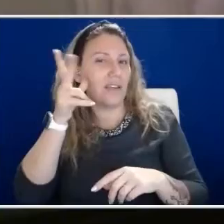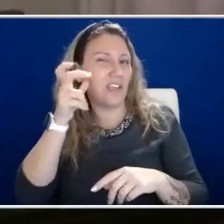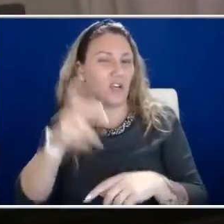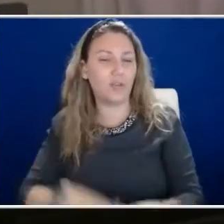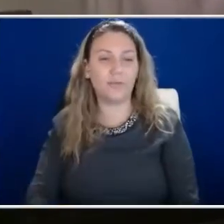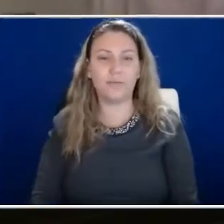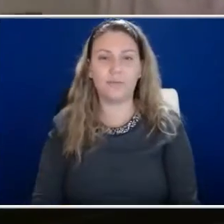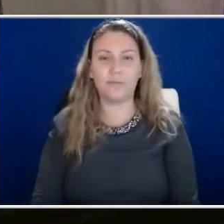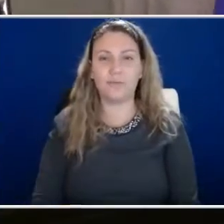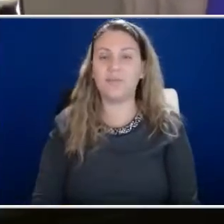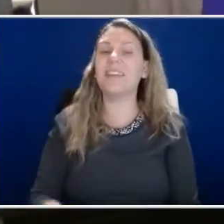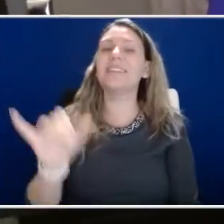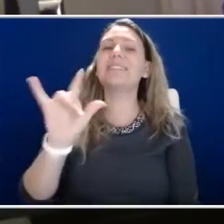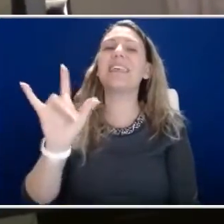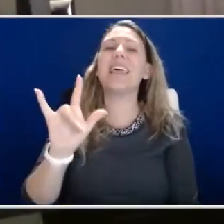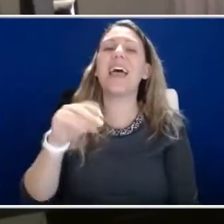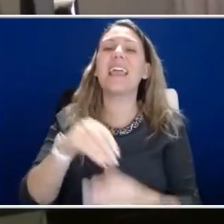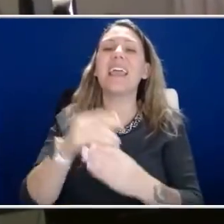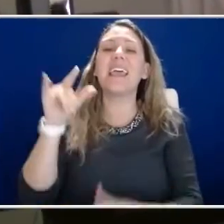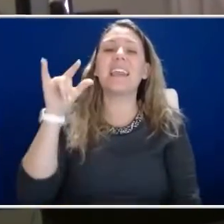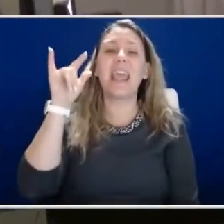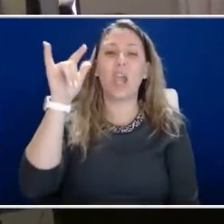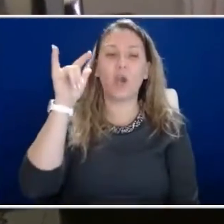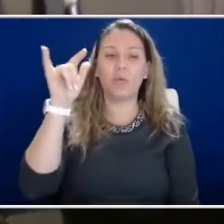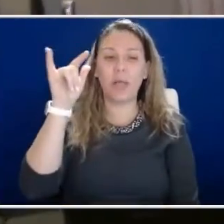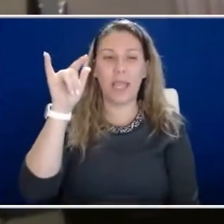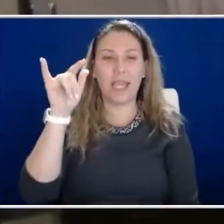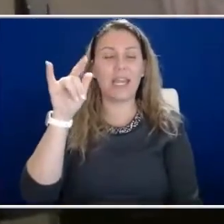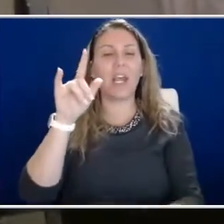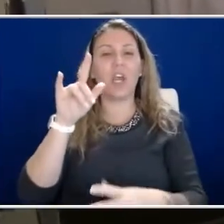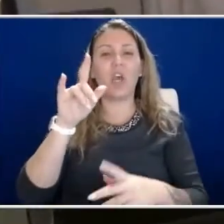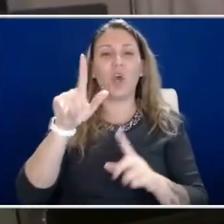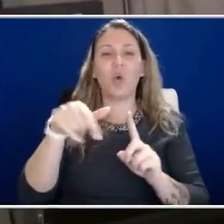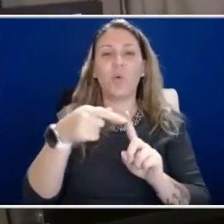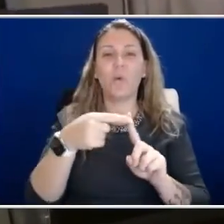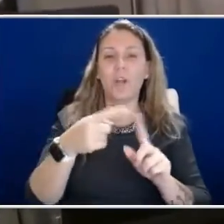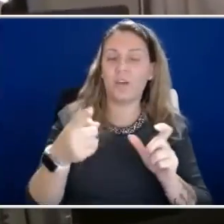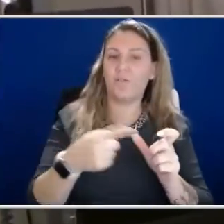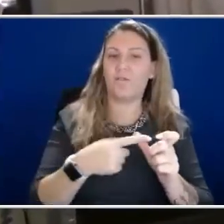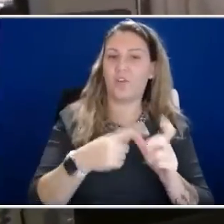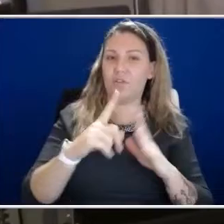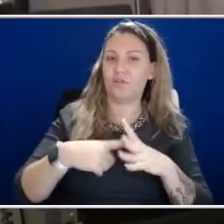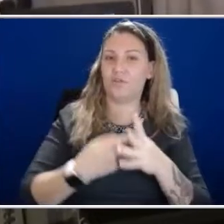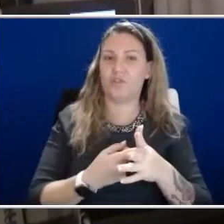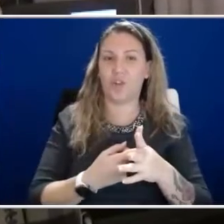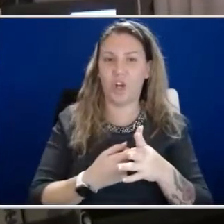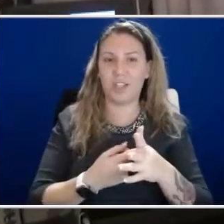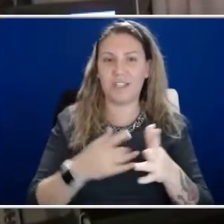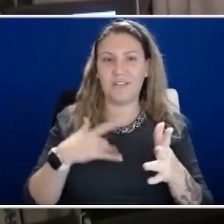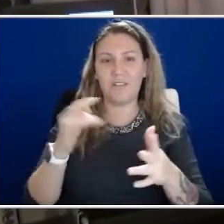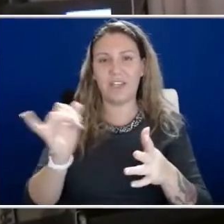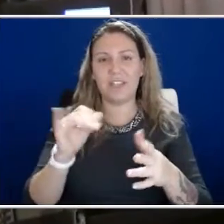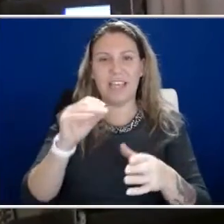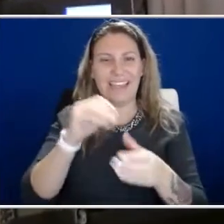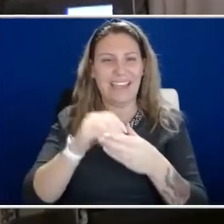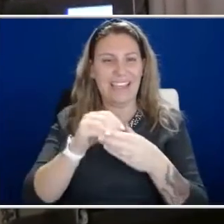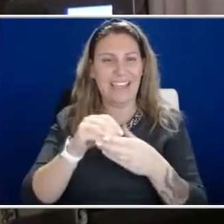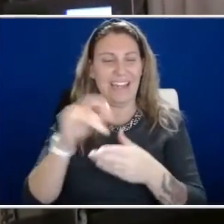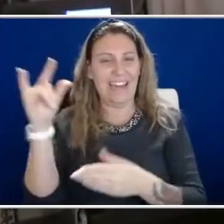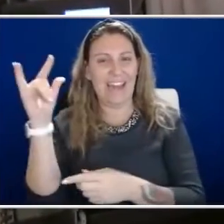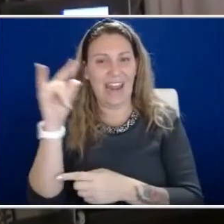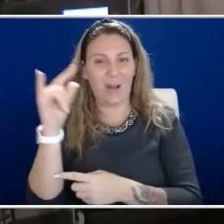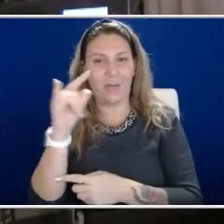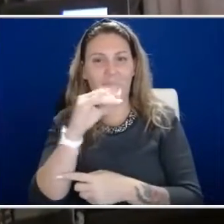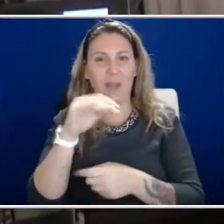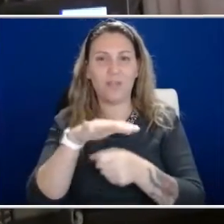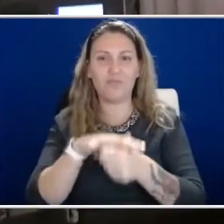Like in an airplane. Okay, so she says when it first starts up, it feels like you're on an airplane and the pressure of your